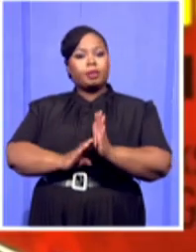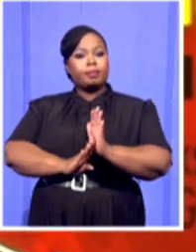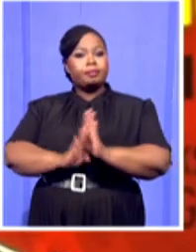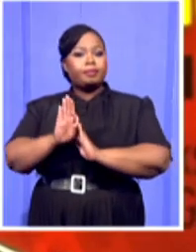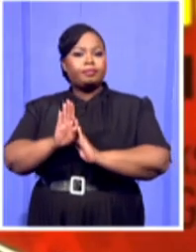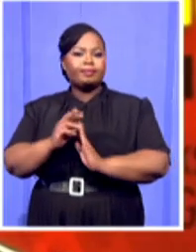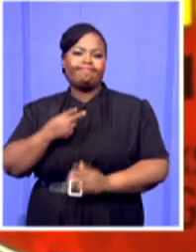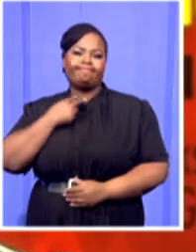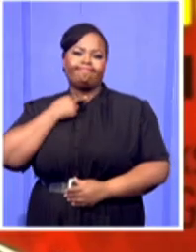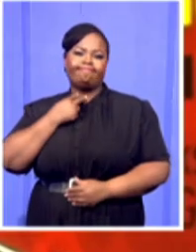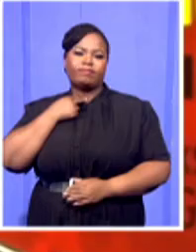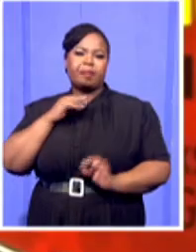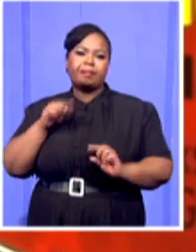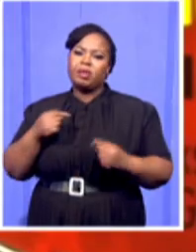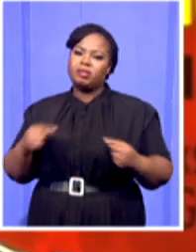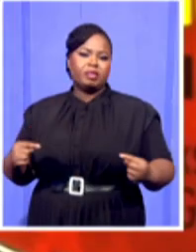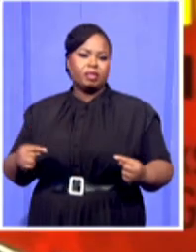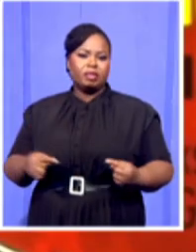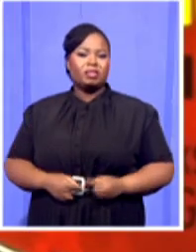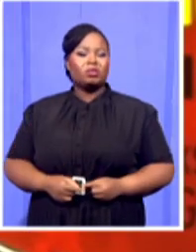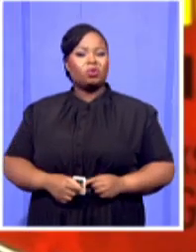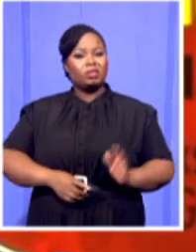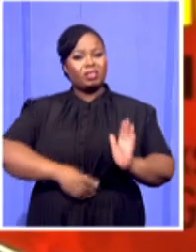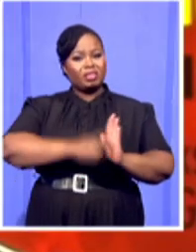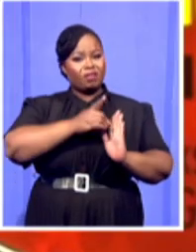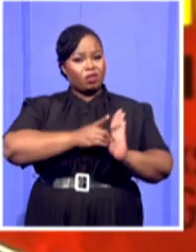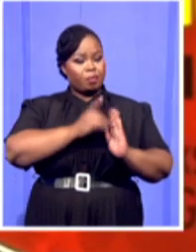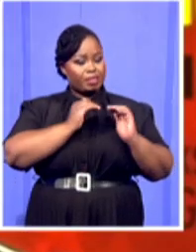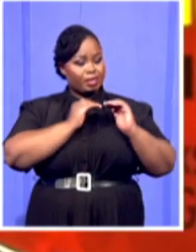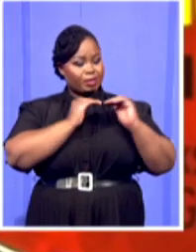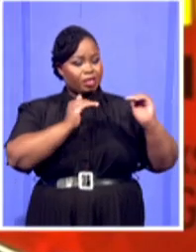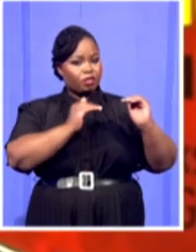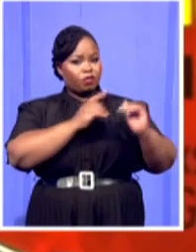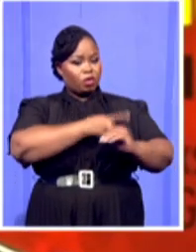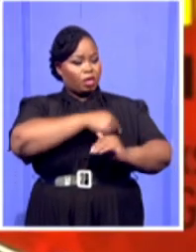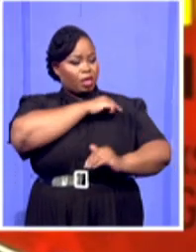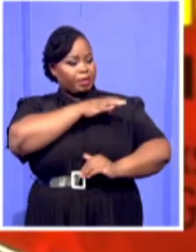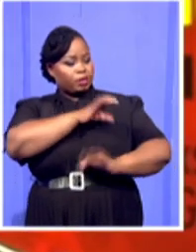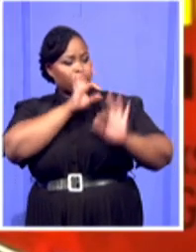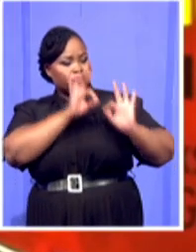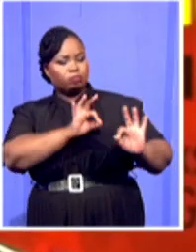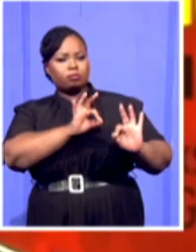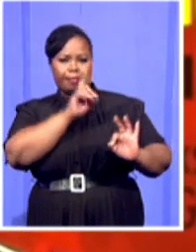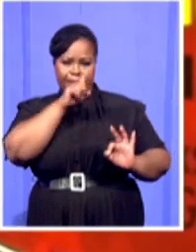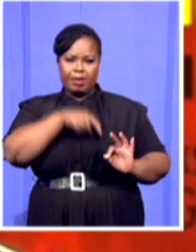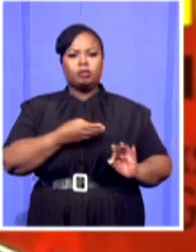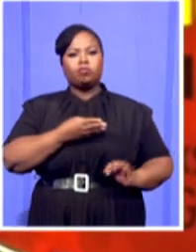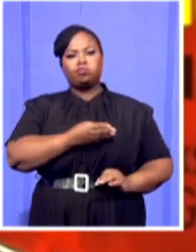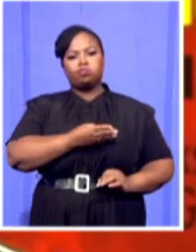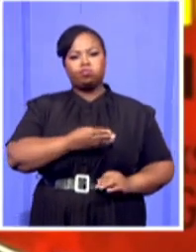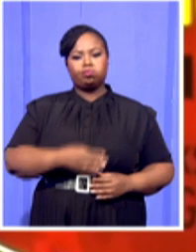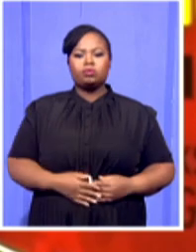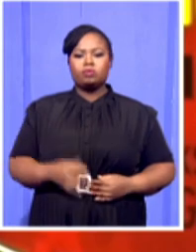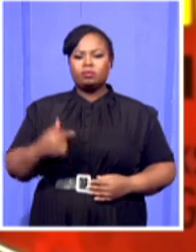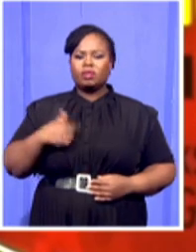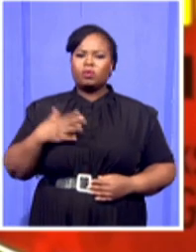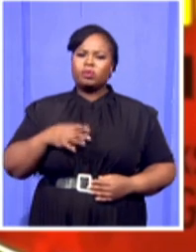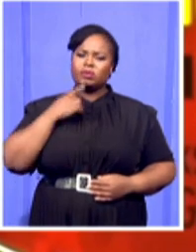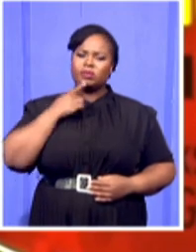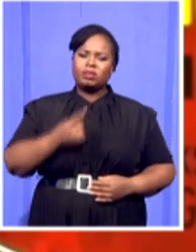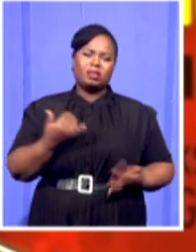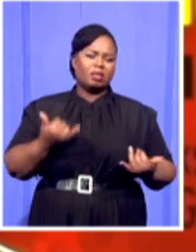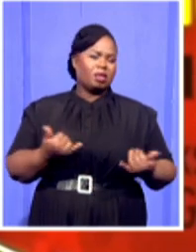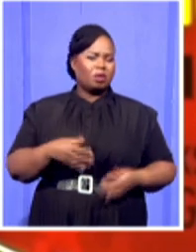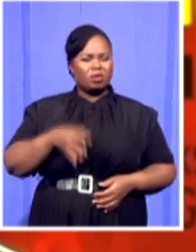without capacitated developmental state. And we want to say our state is in